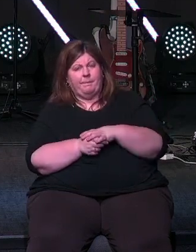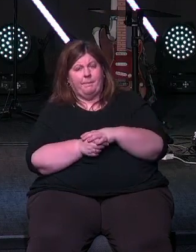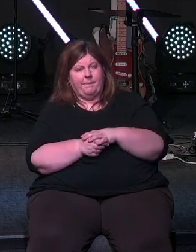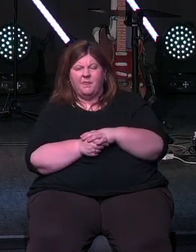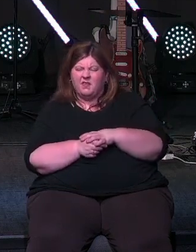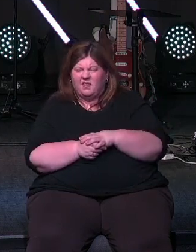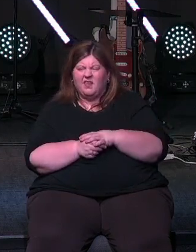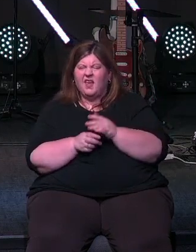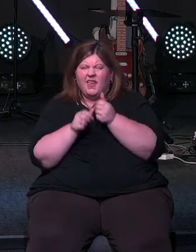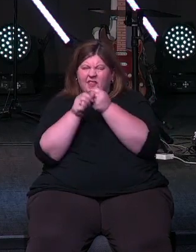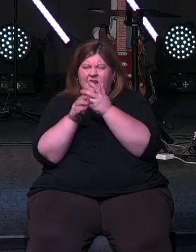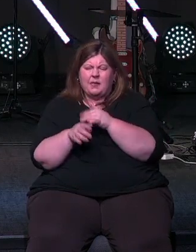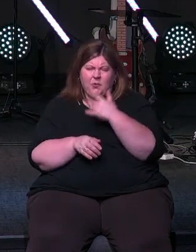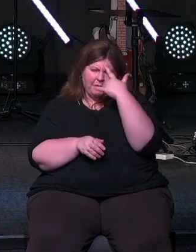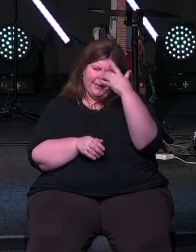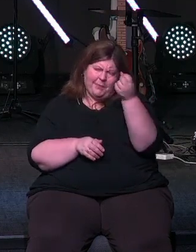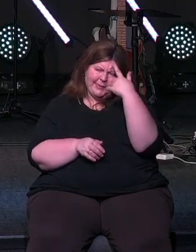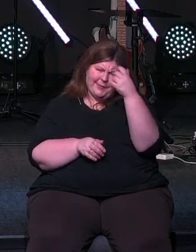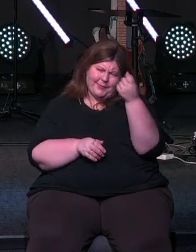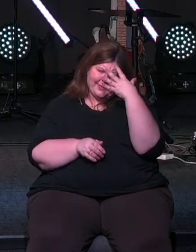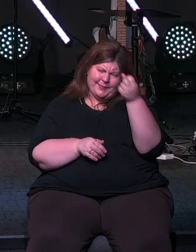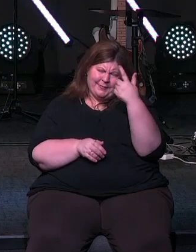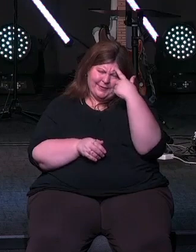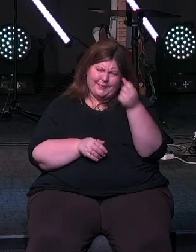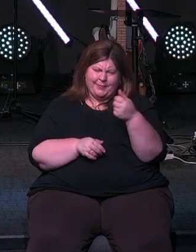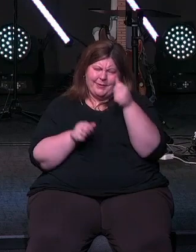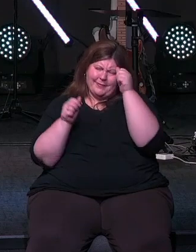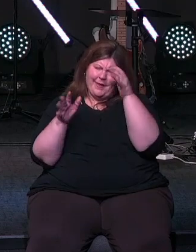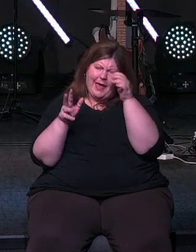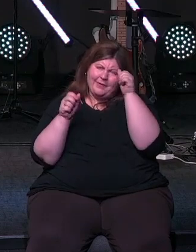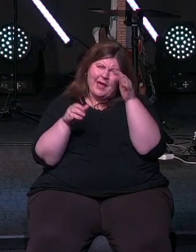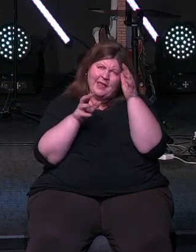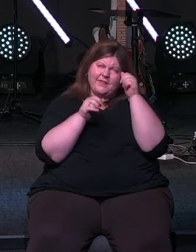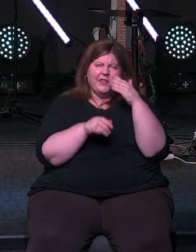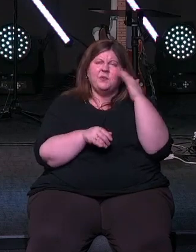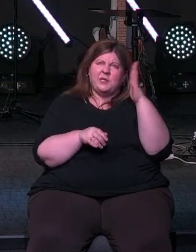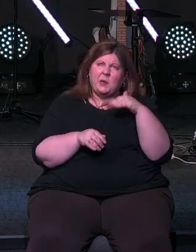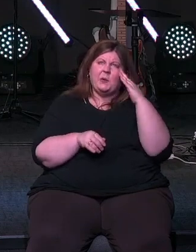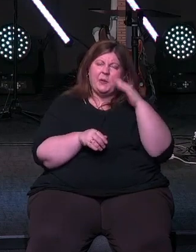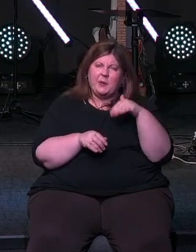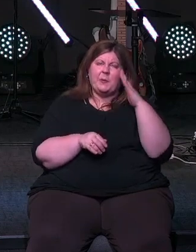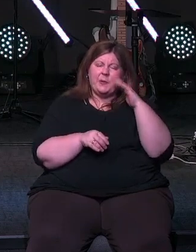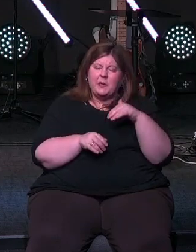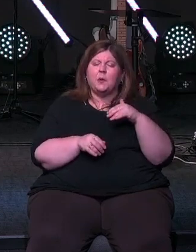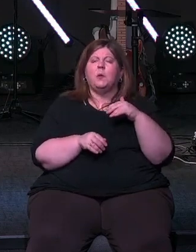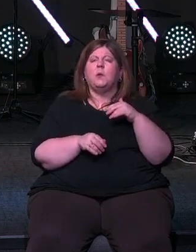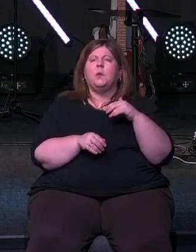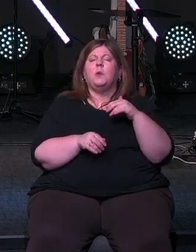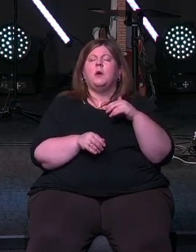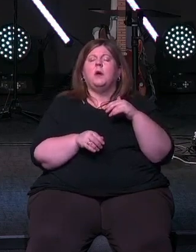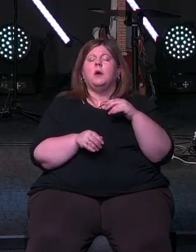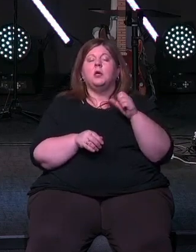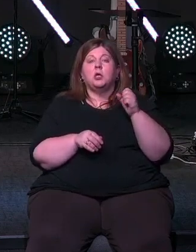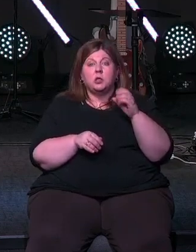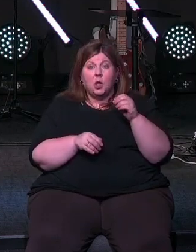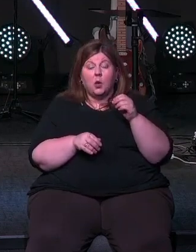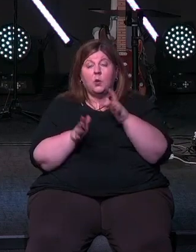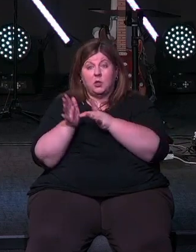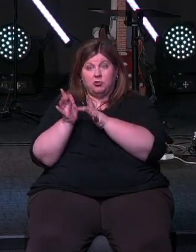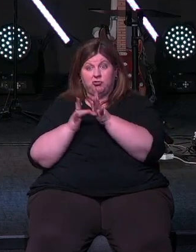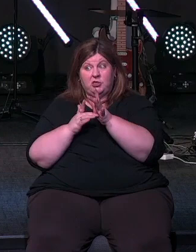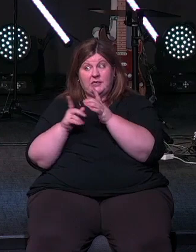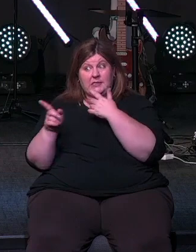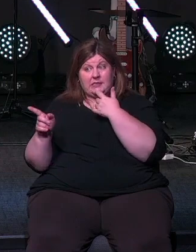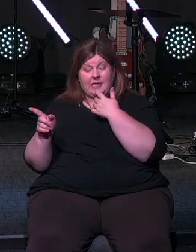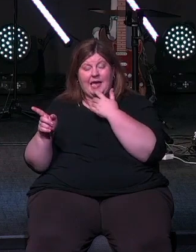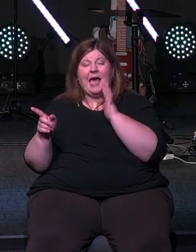memorized a bunch of those passages. They would have known that God identifies and shares himself as a father. So, but for Jesus to